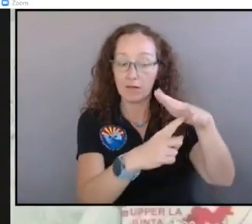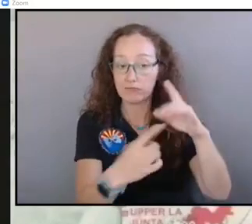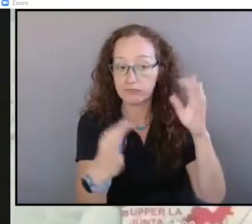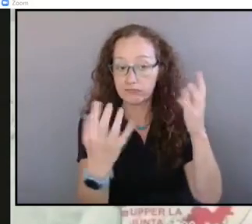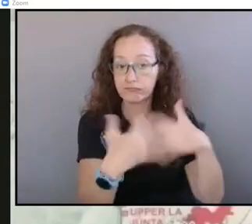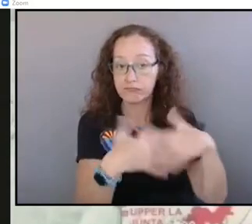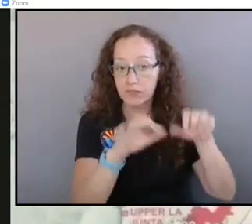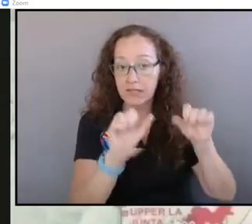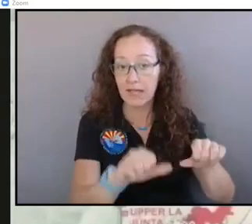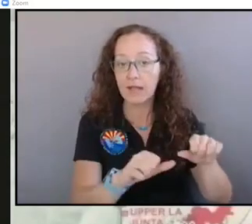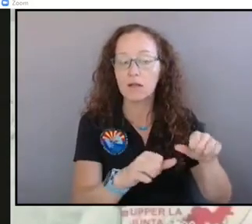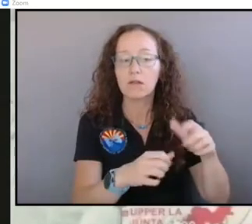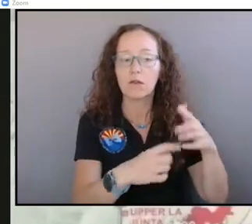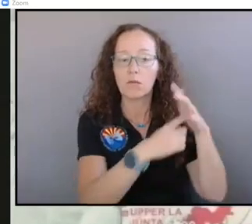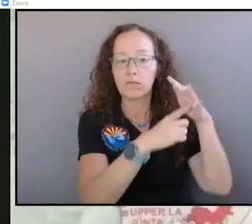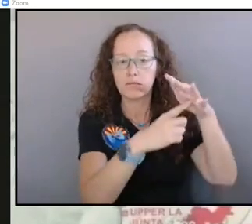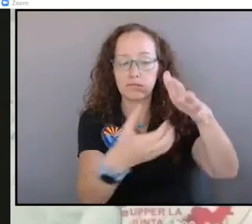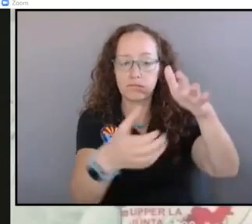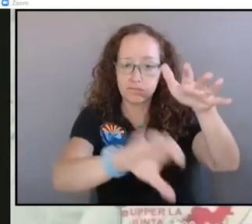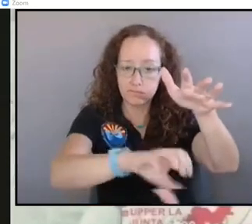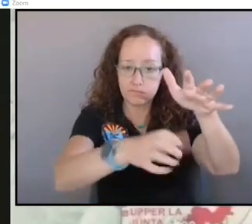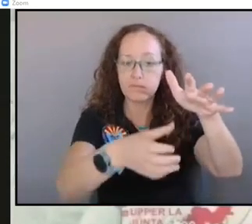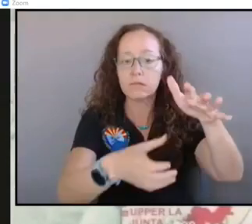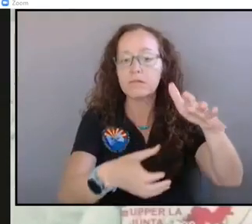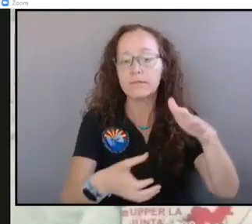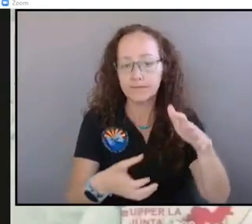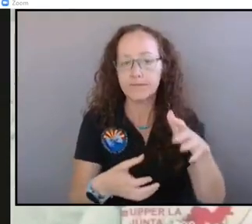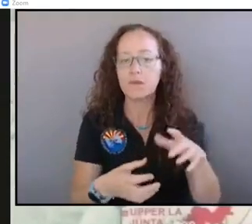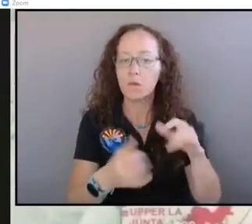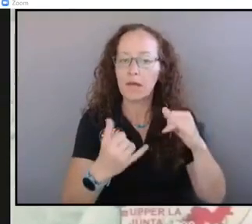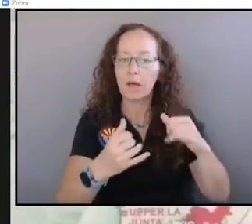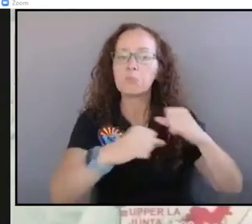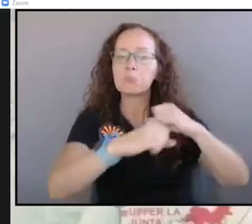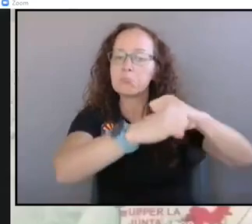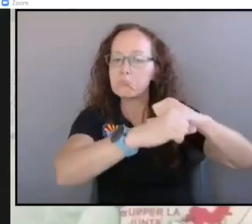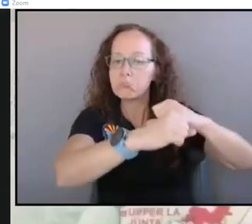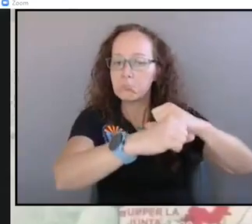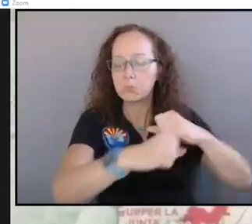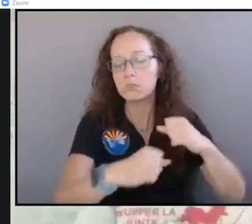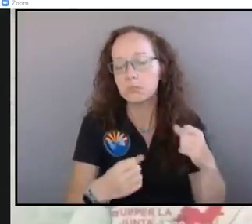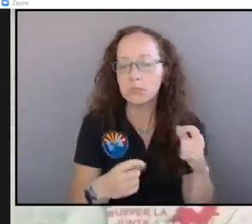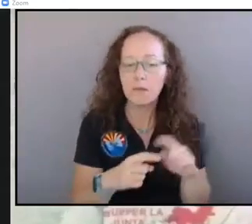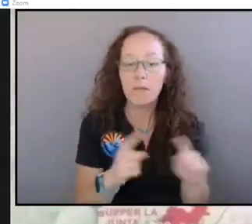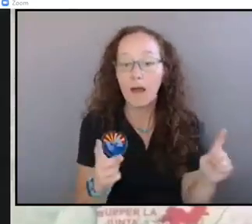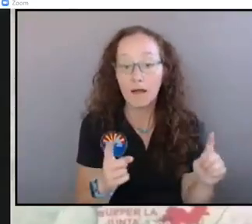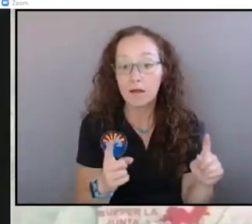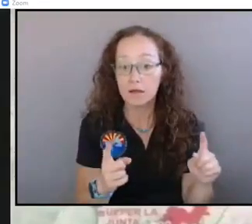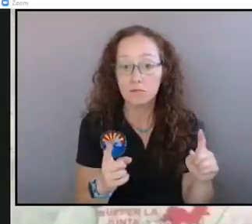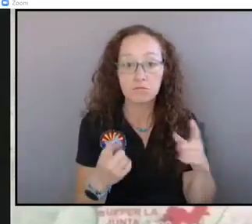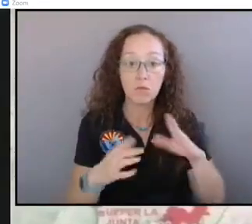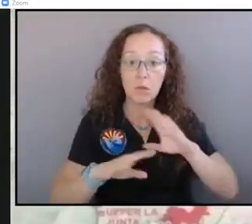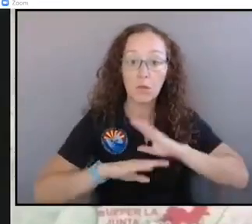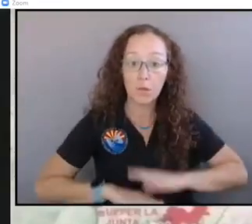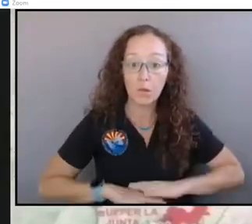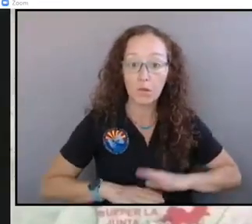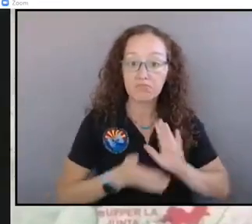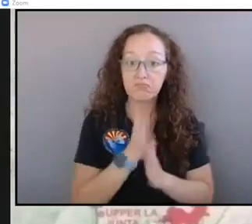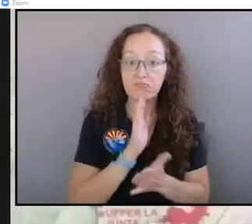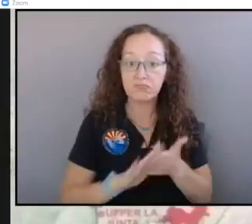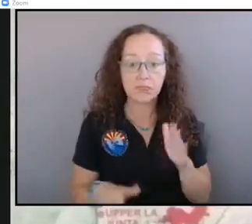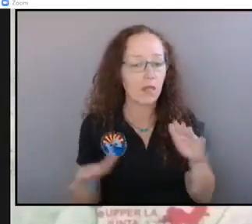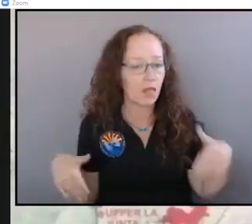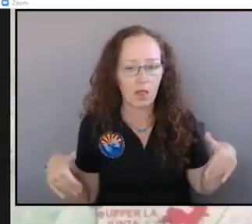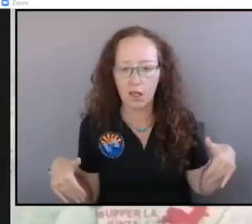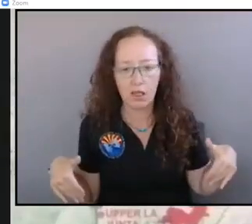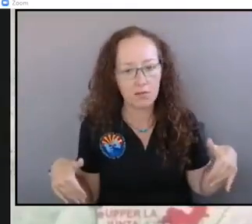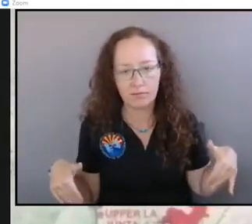now. We're not out of the woods on that. The 20 acres is surrounded either by